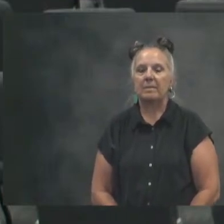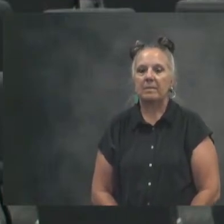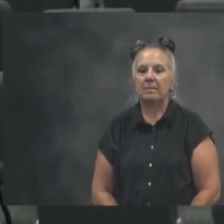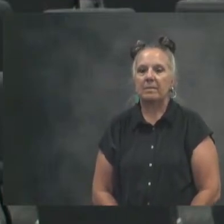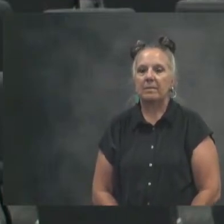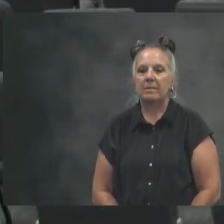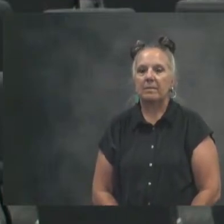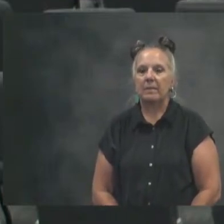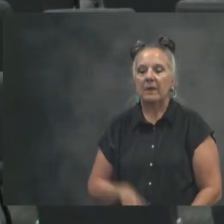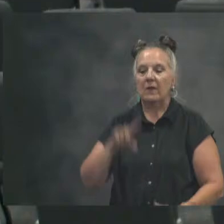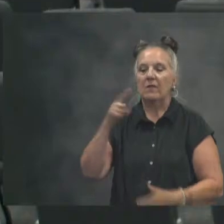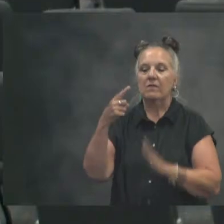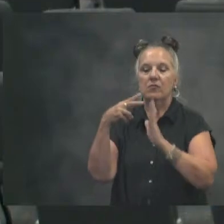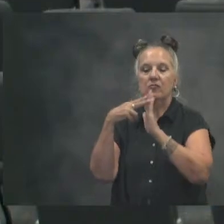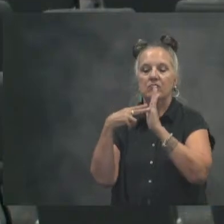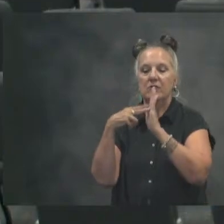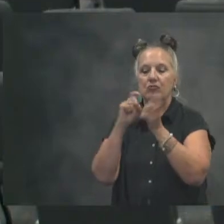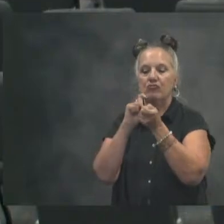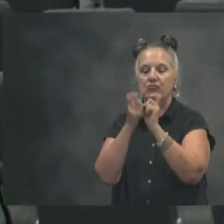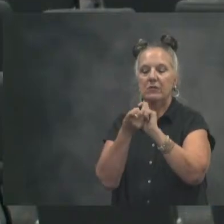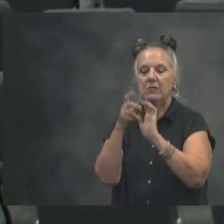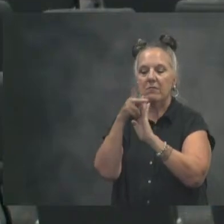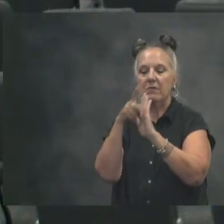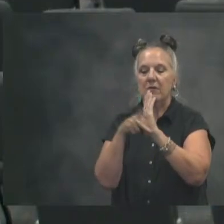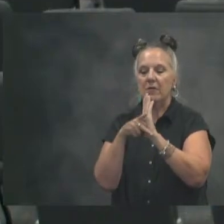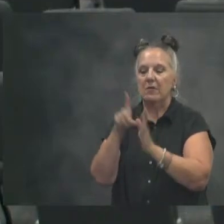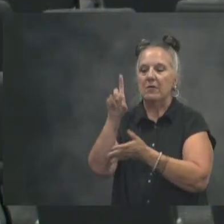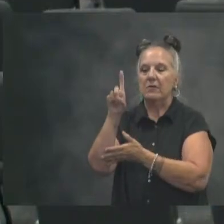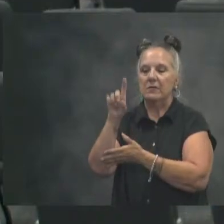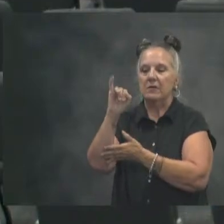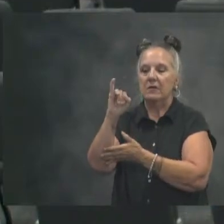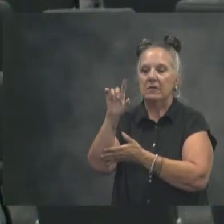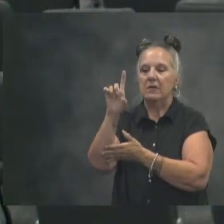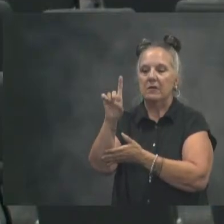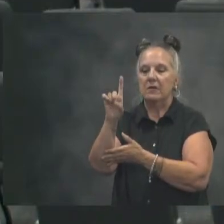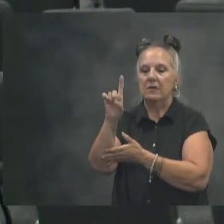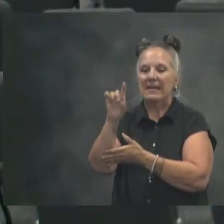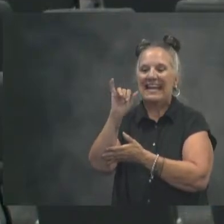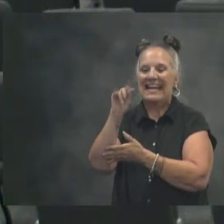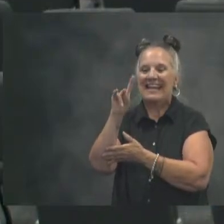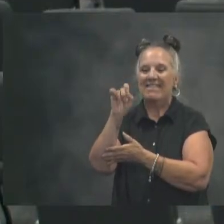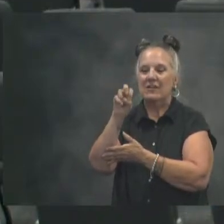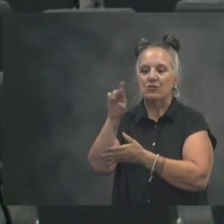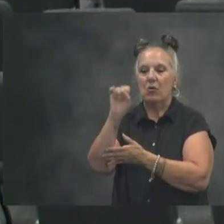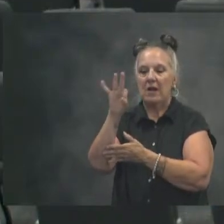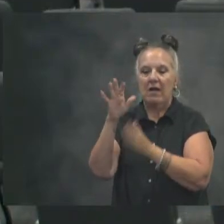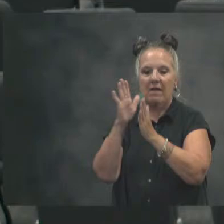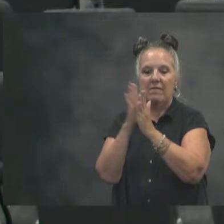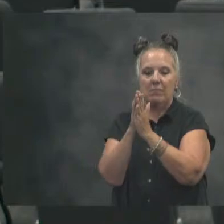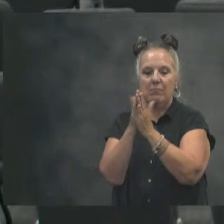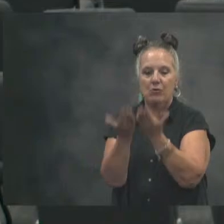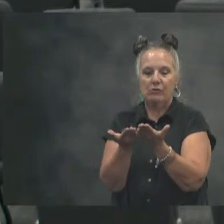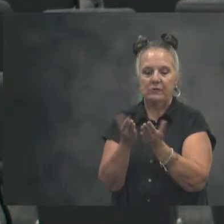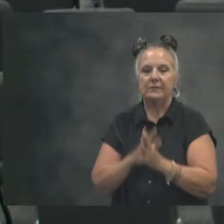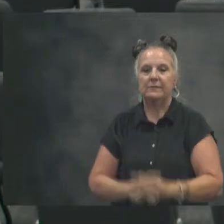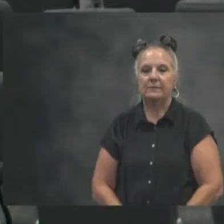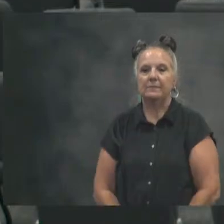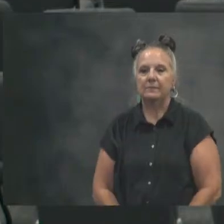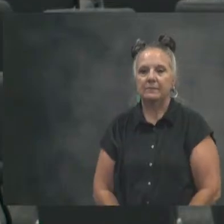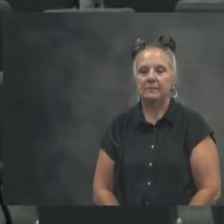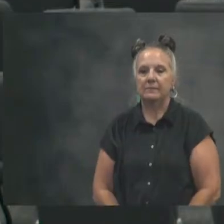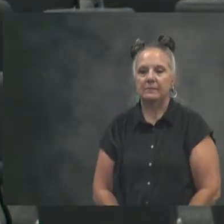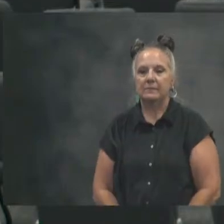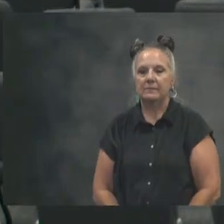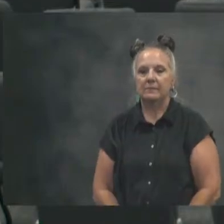is the first reading of proposed changes to policy DID, inventory of textbooks. Ready for the